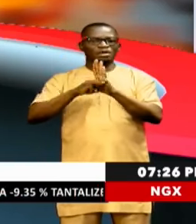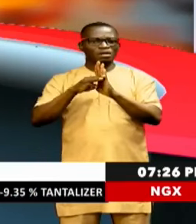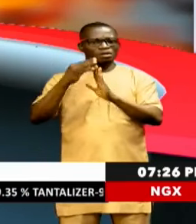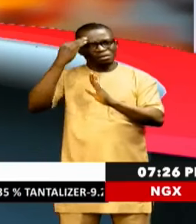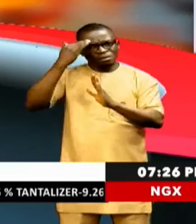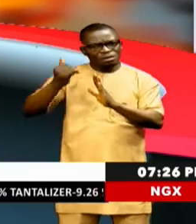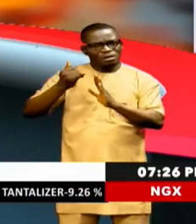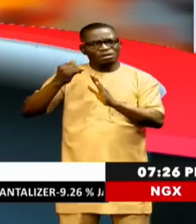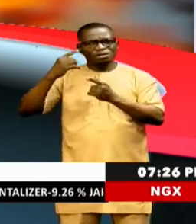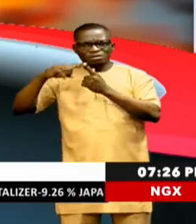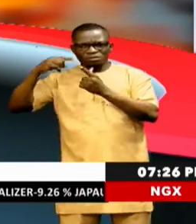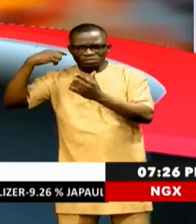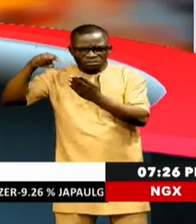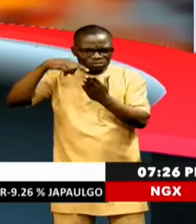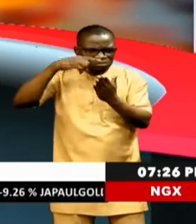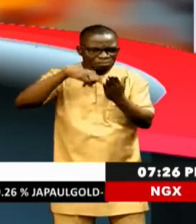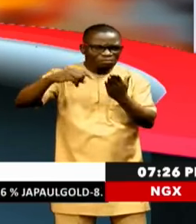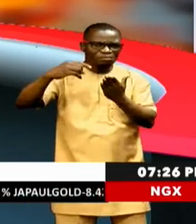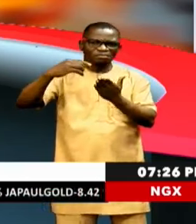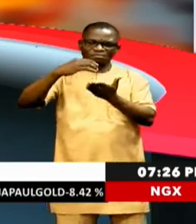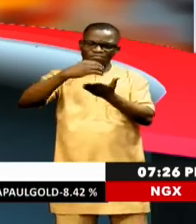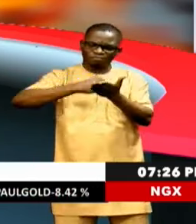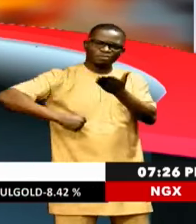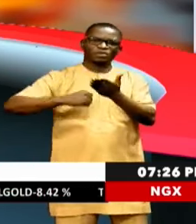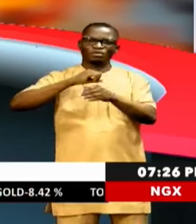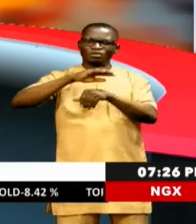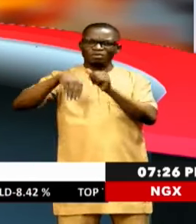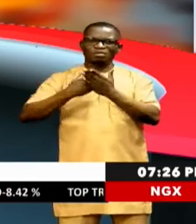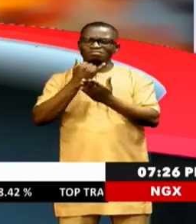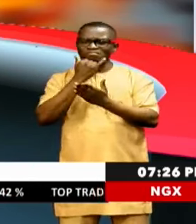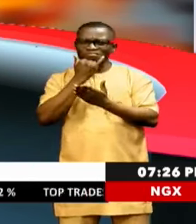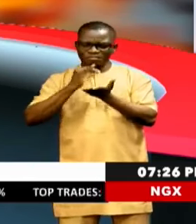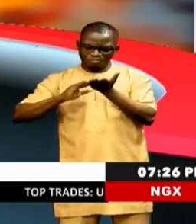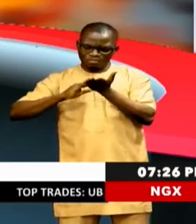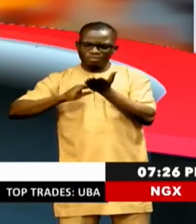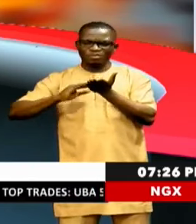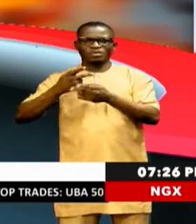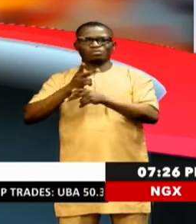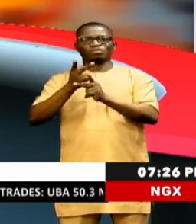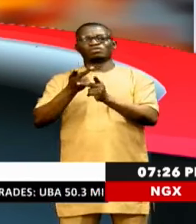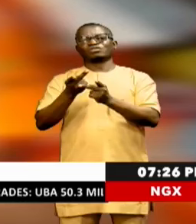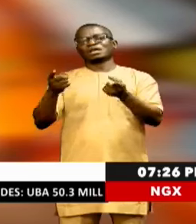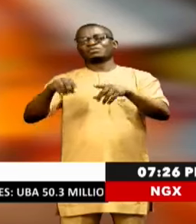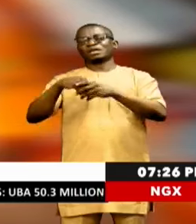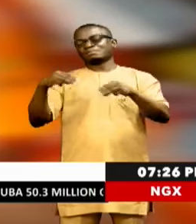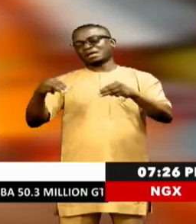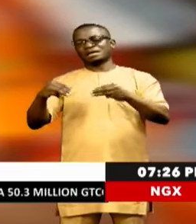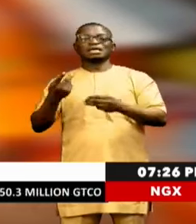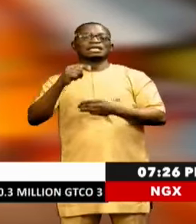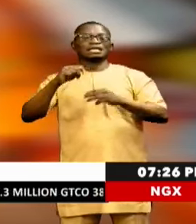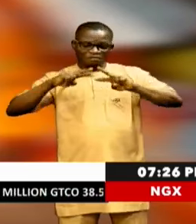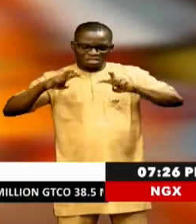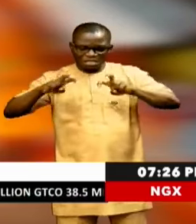of mopping up all counterfeit and illegally imported cosmetics products in supply chain. The Investigation